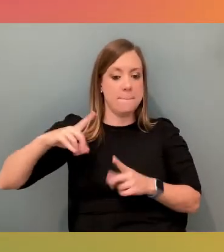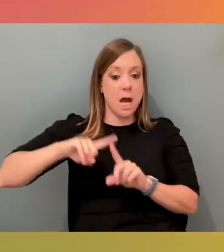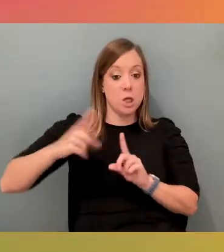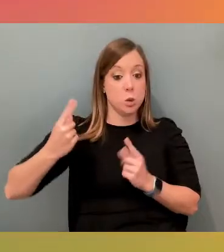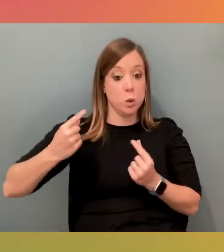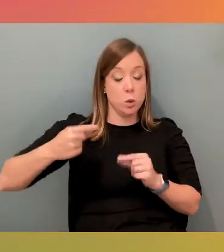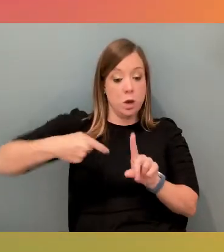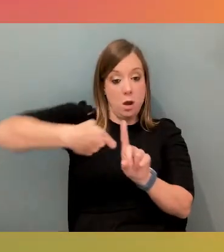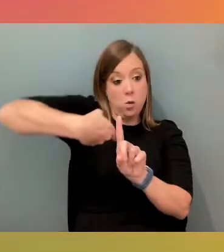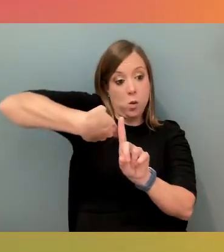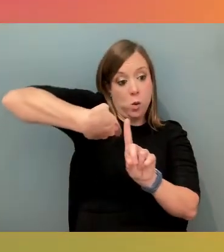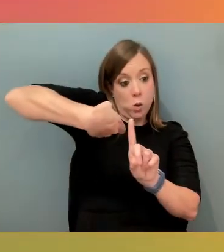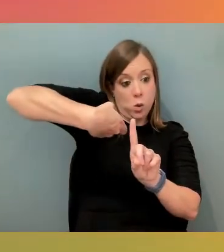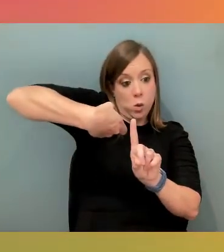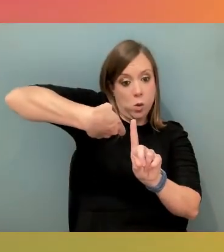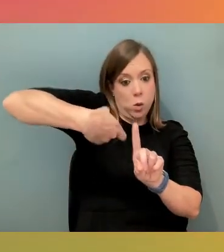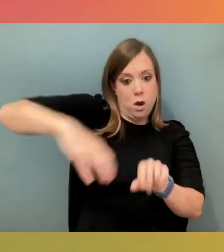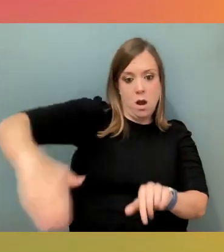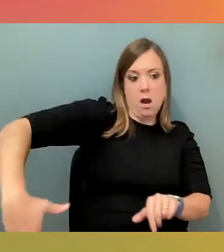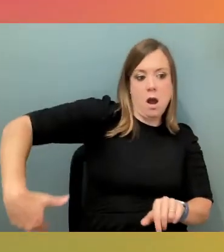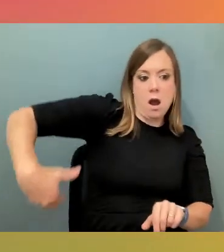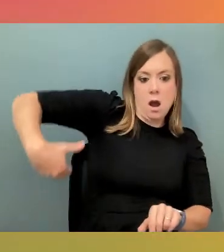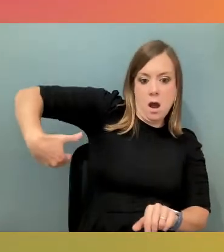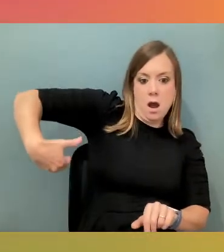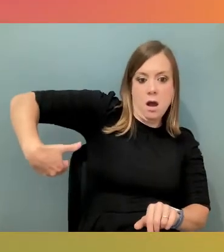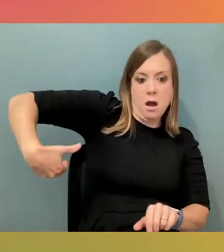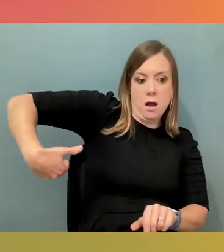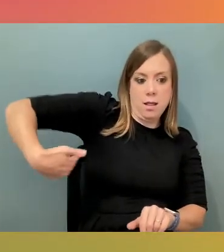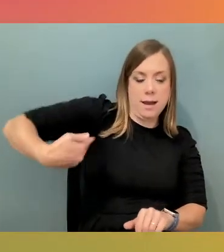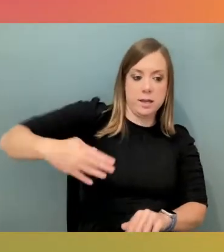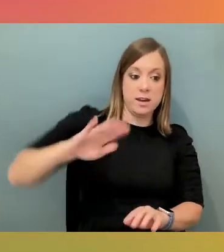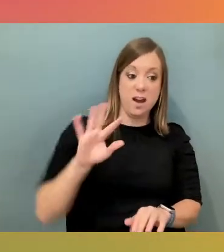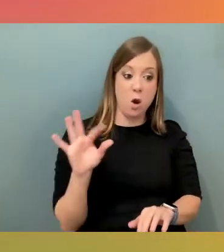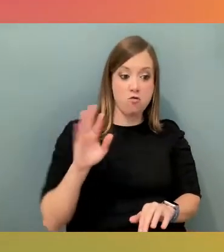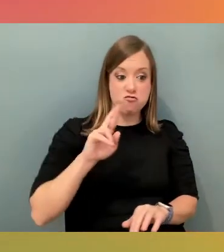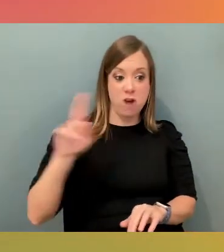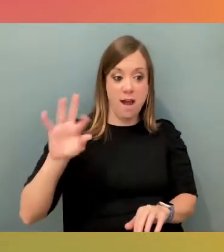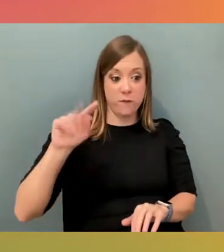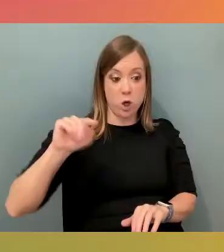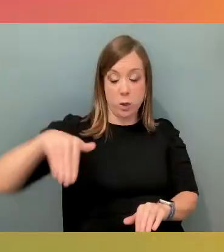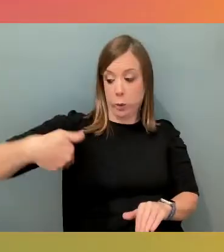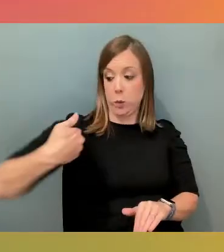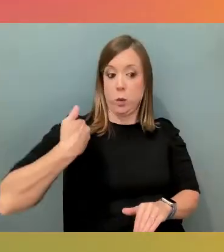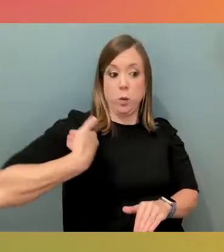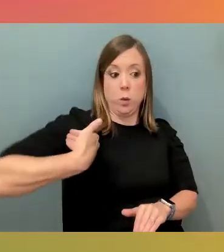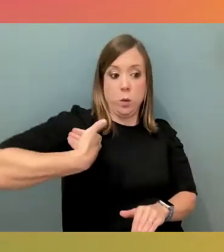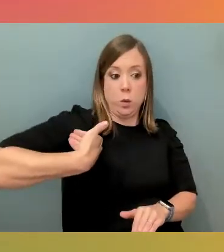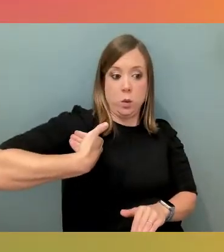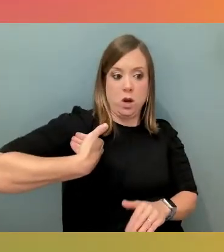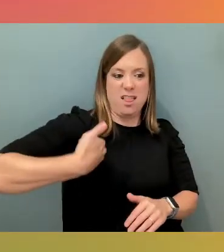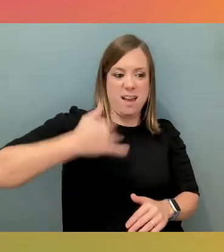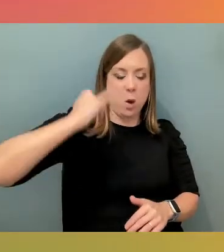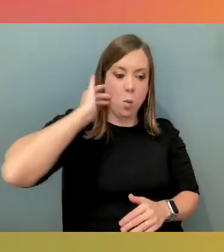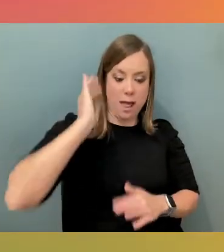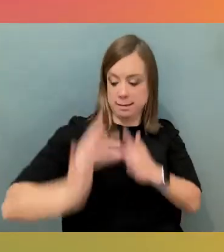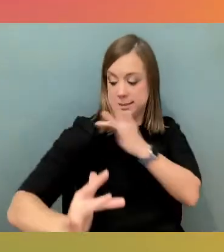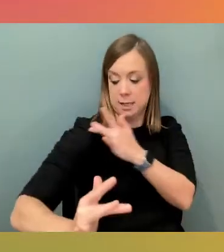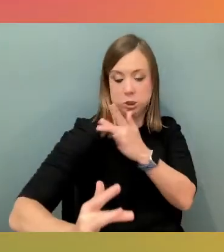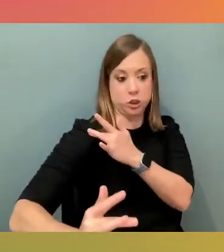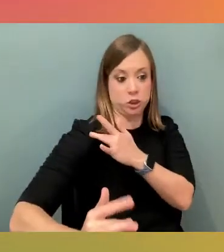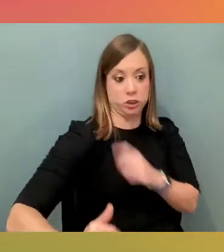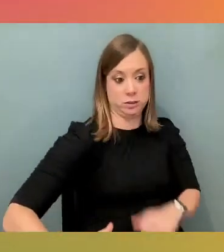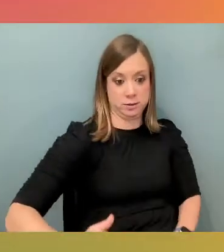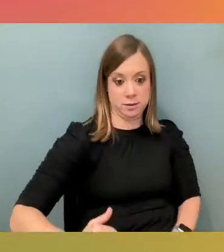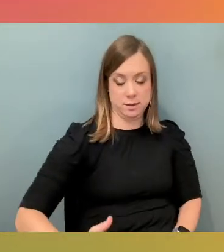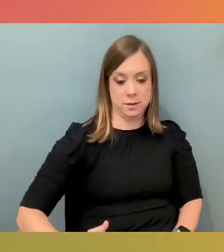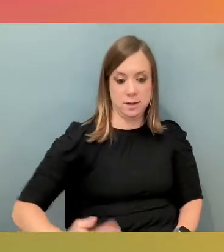right toes up as high as you can, like you're going to tap your shoulder blades with the right toes. Option to stay here or maybe add that